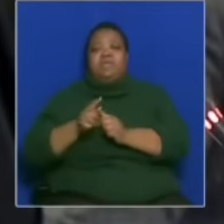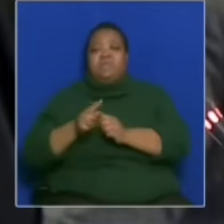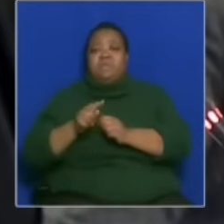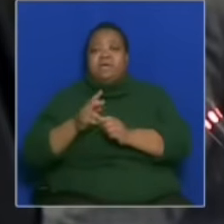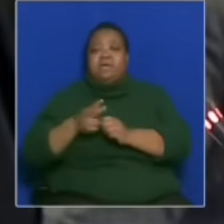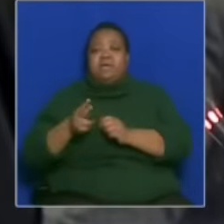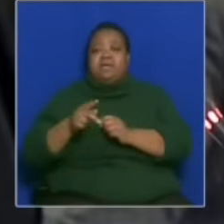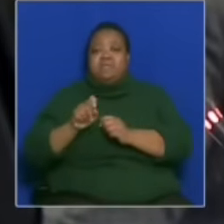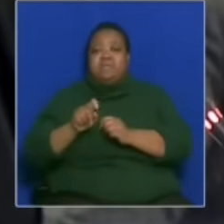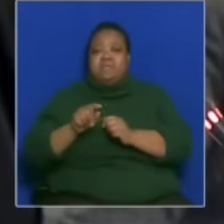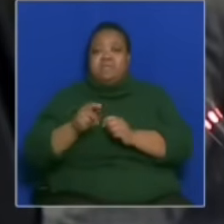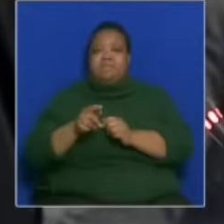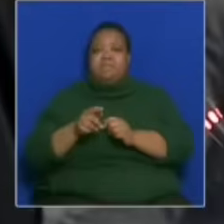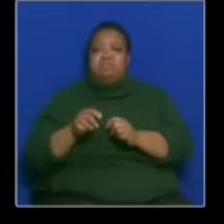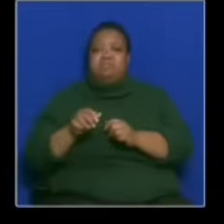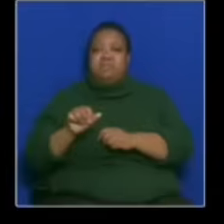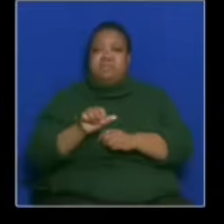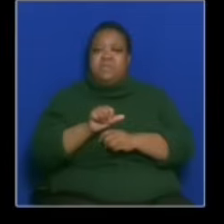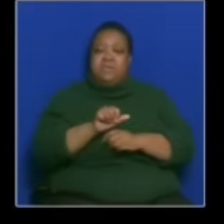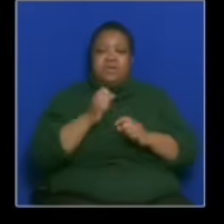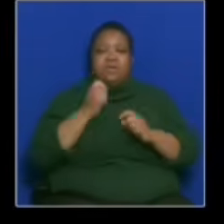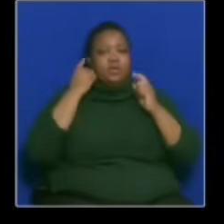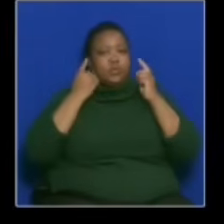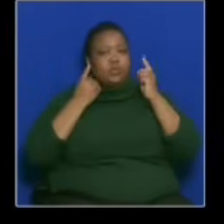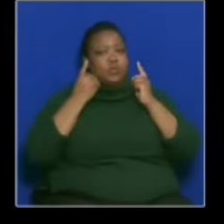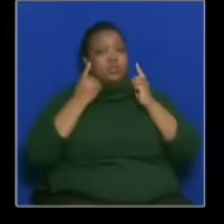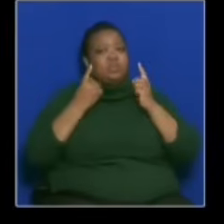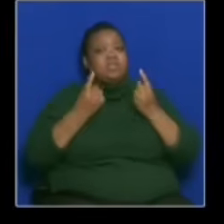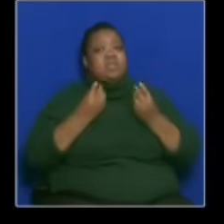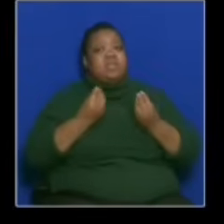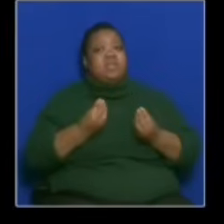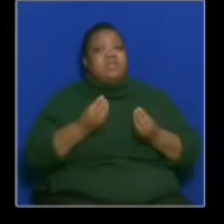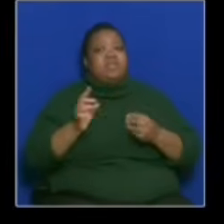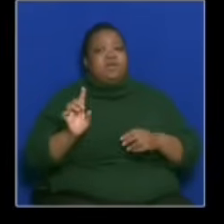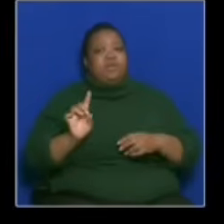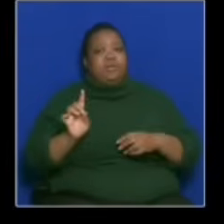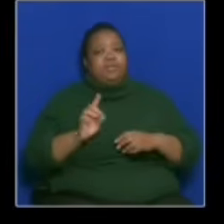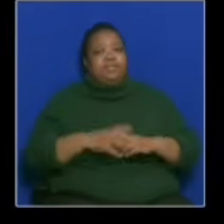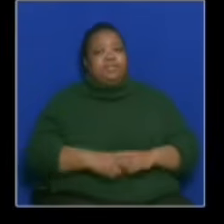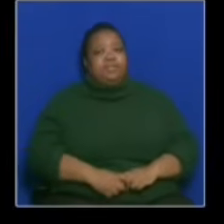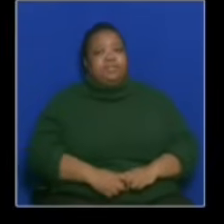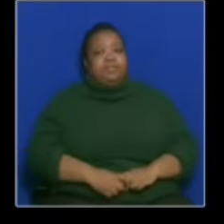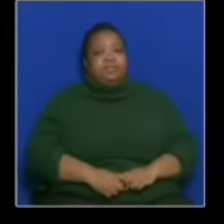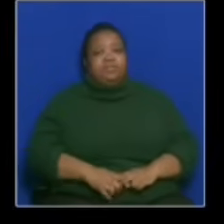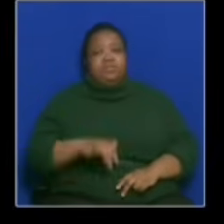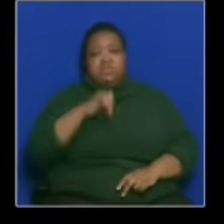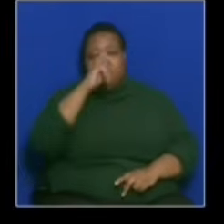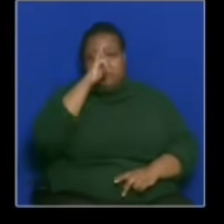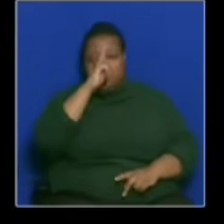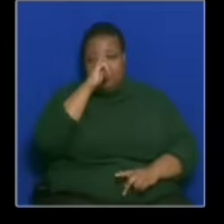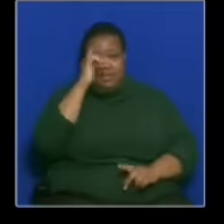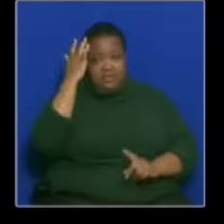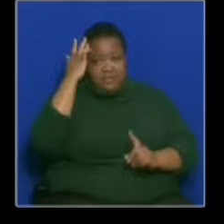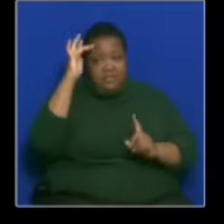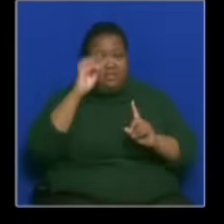back at and consider. What we have is a crime intelligence officer